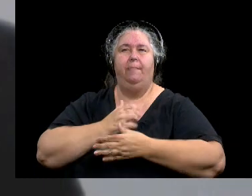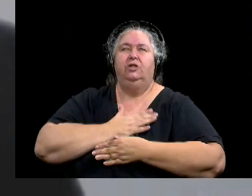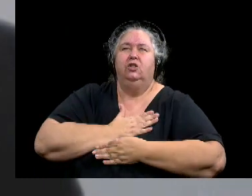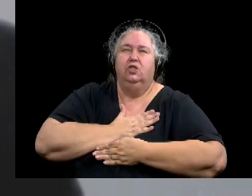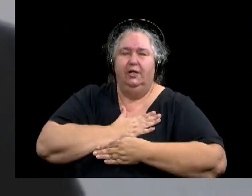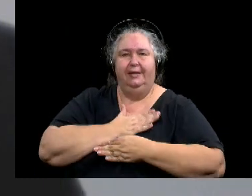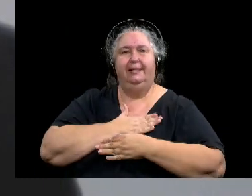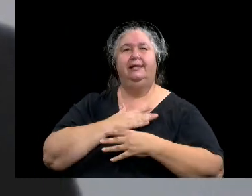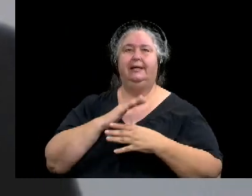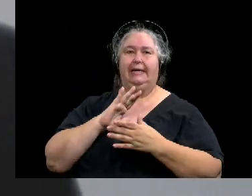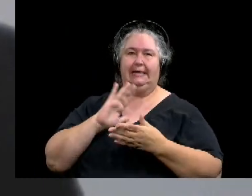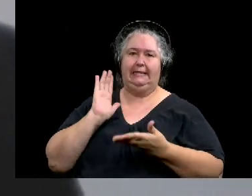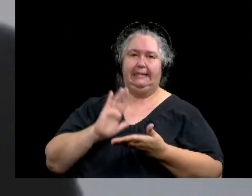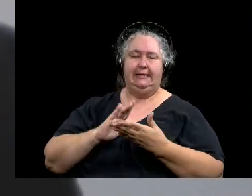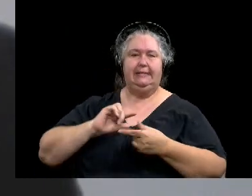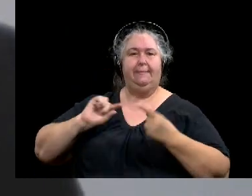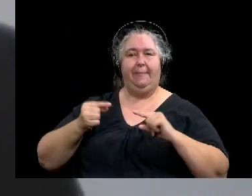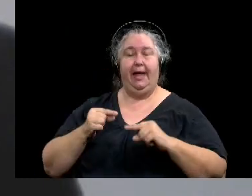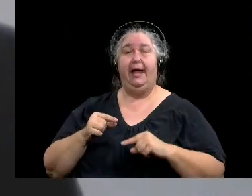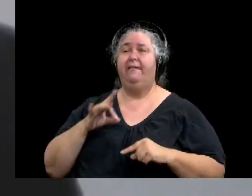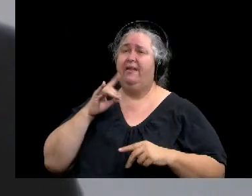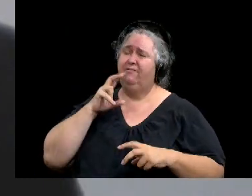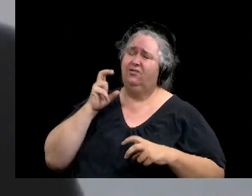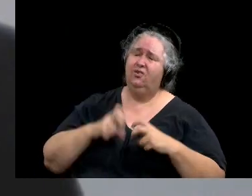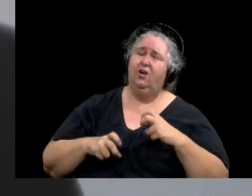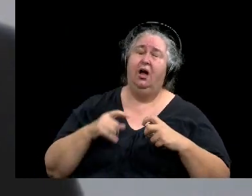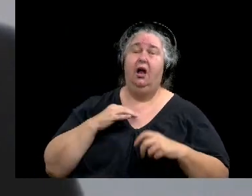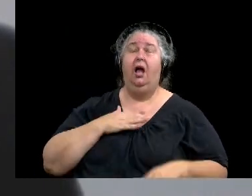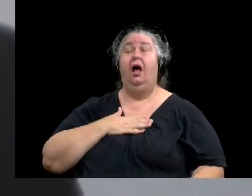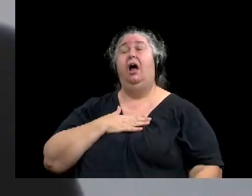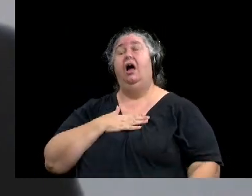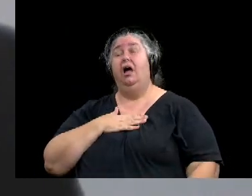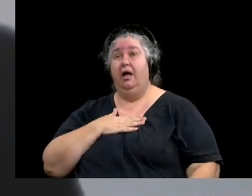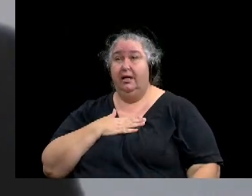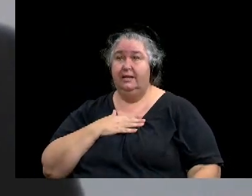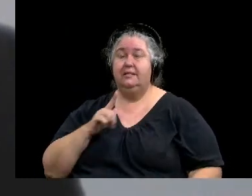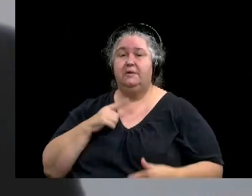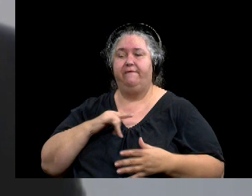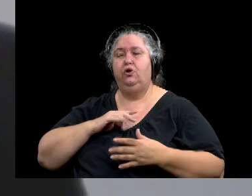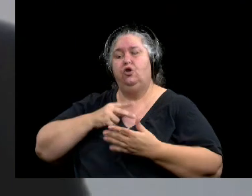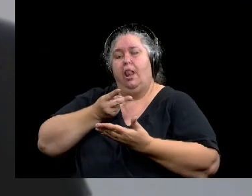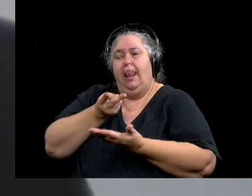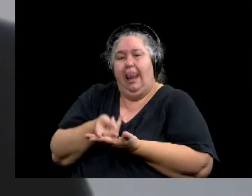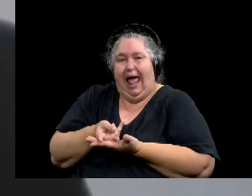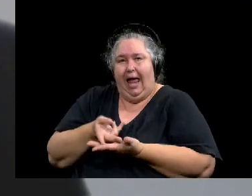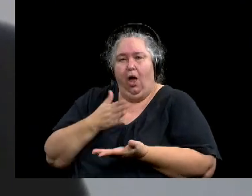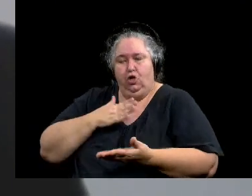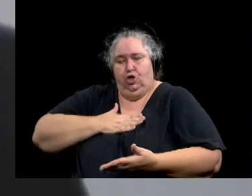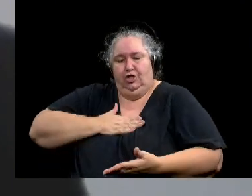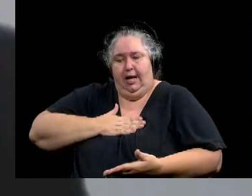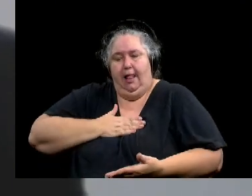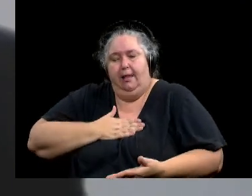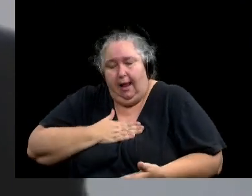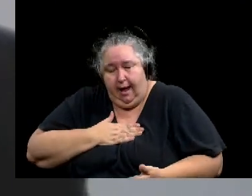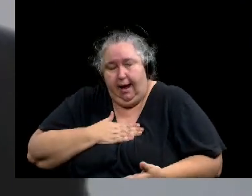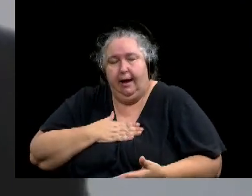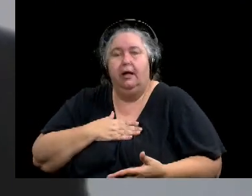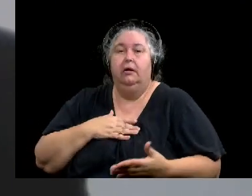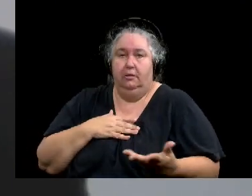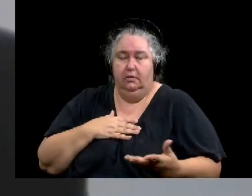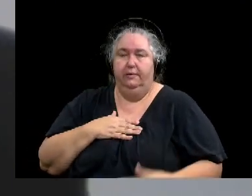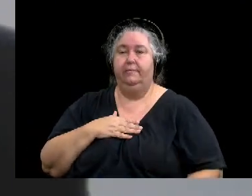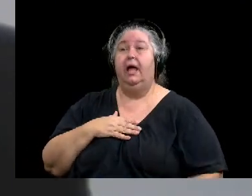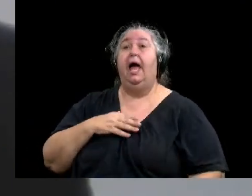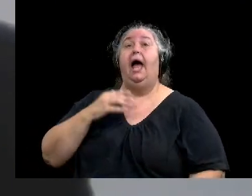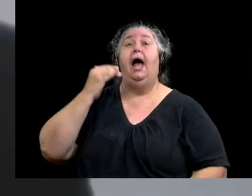And then, of course, if you're having that really tough cough and shortness of breath, lying on your chest can also be helpful. And then if you've had COVID, what can you